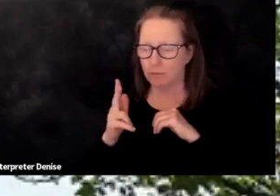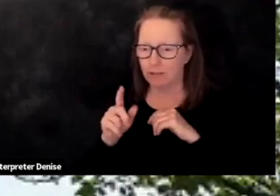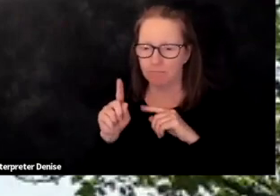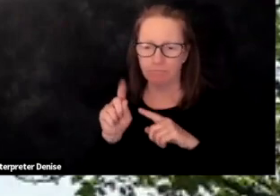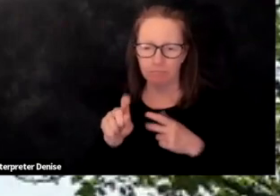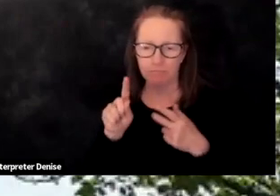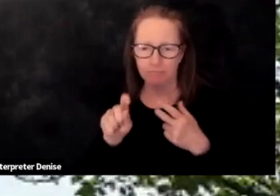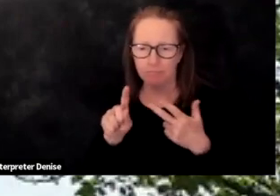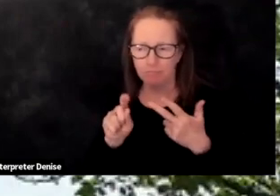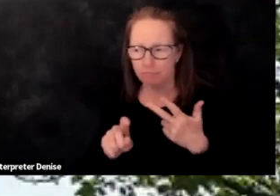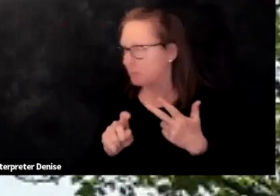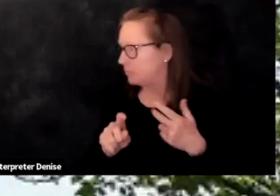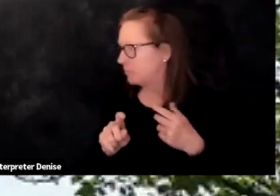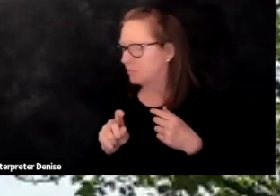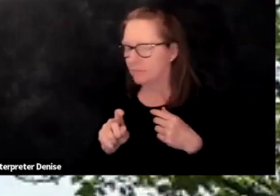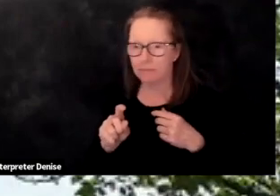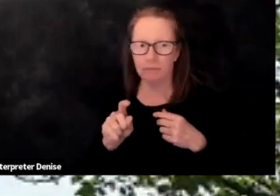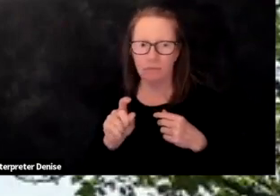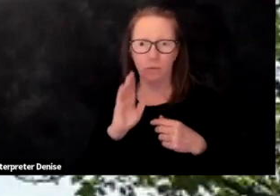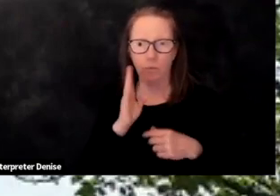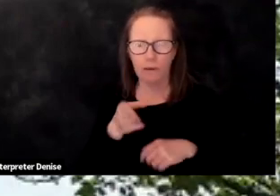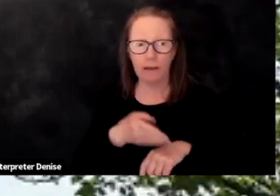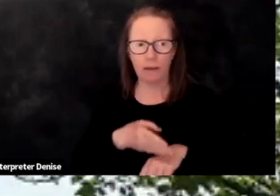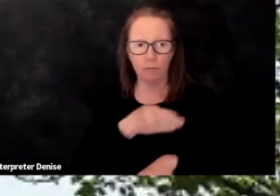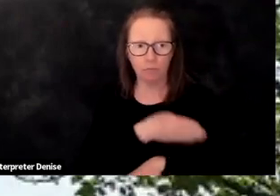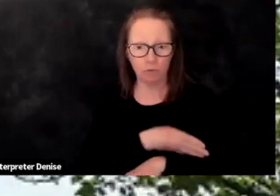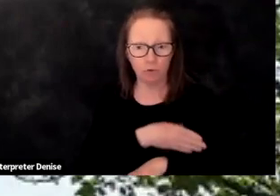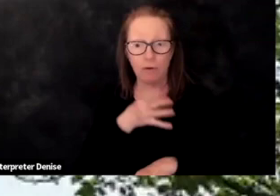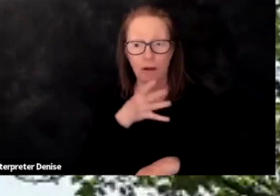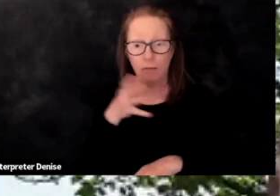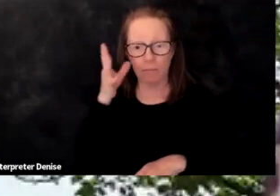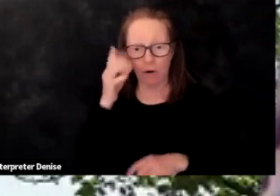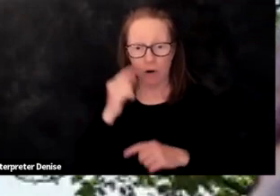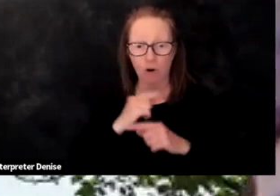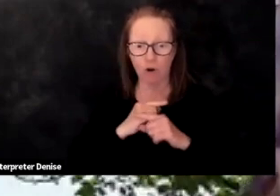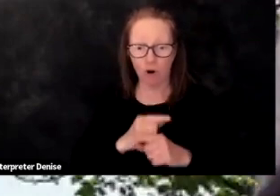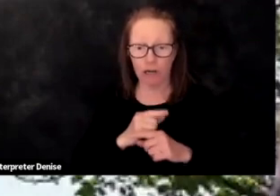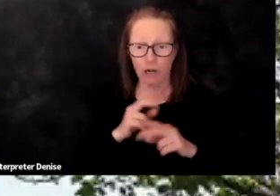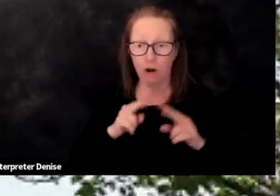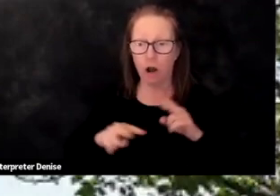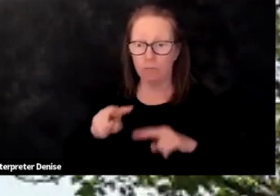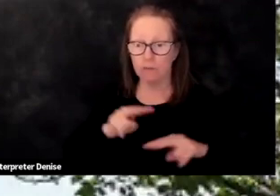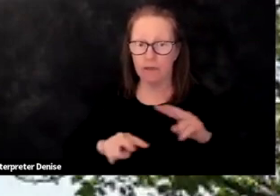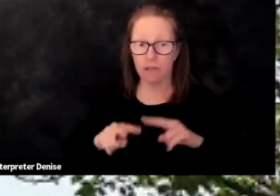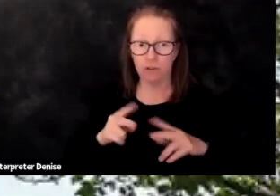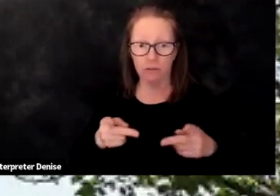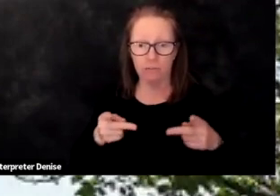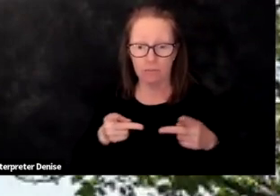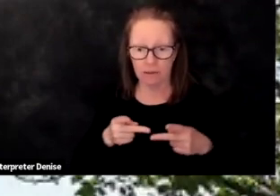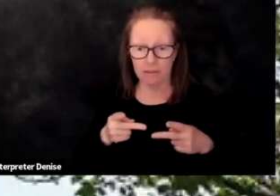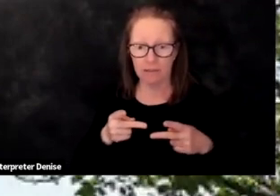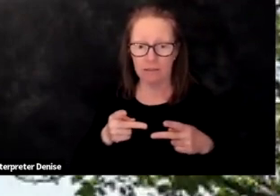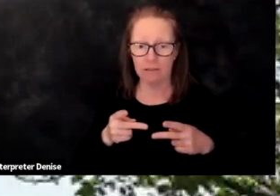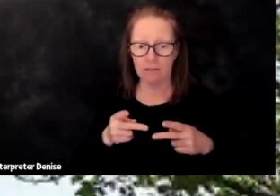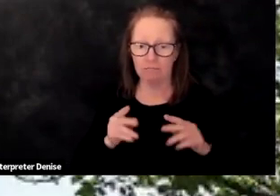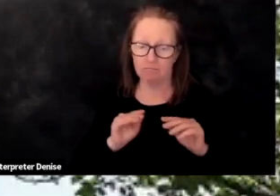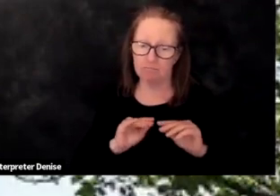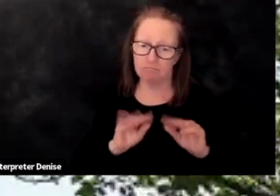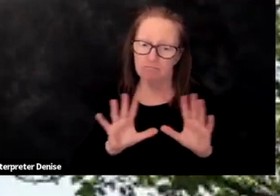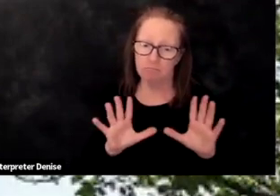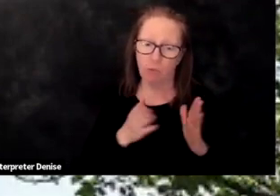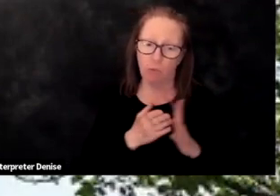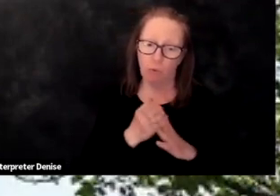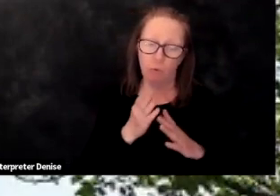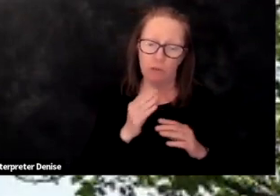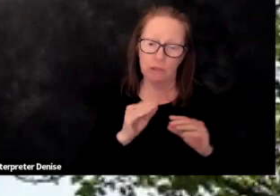there be improved parent guardian observational space, presumably at the spray deck, but probably through the whole center? And